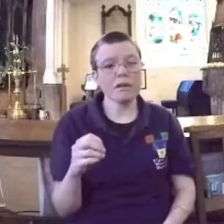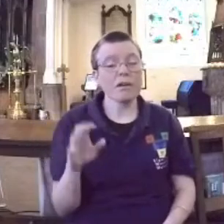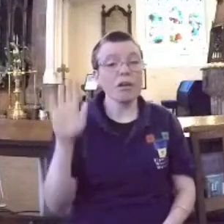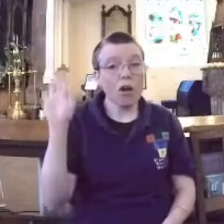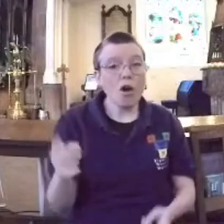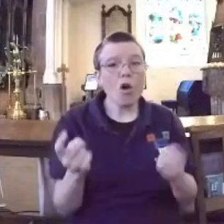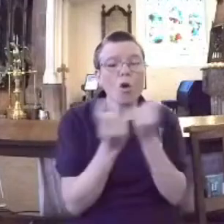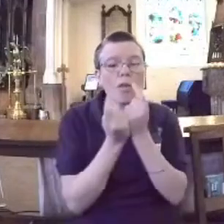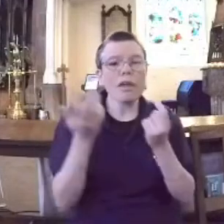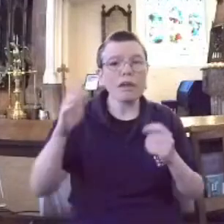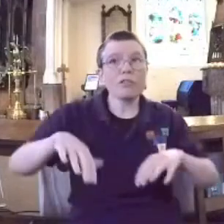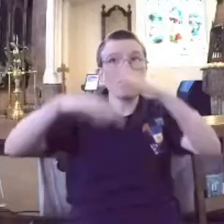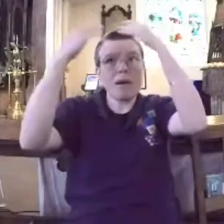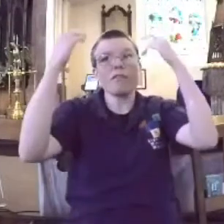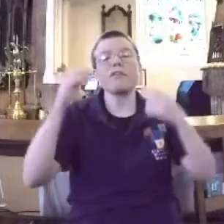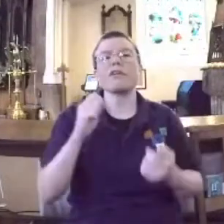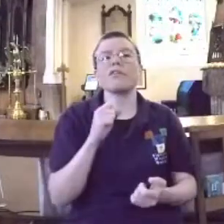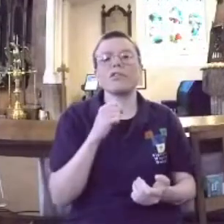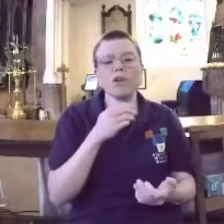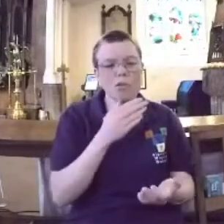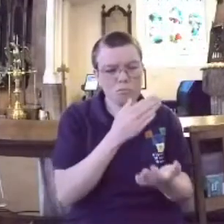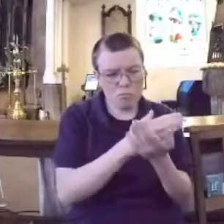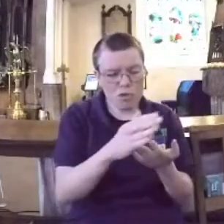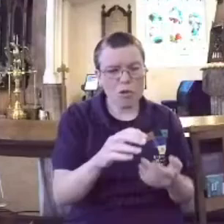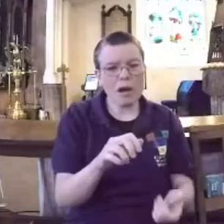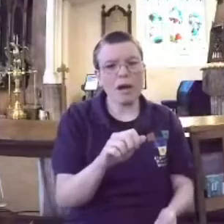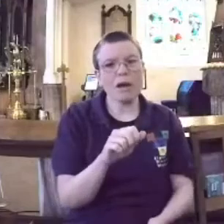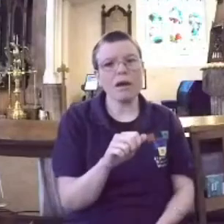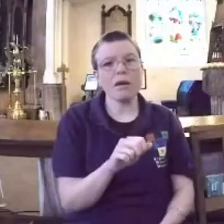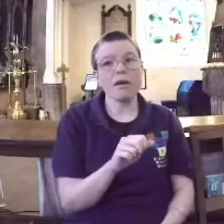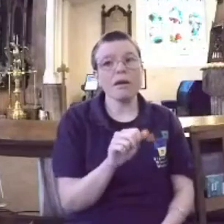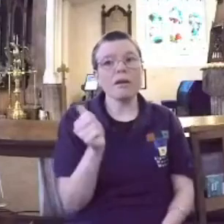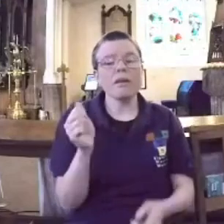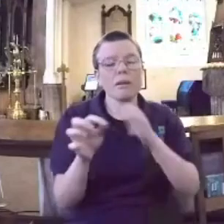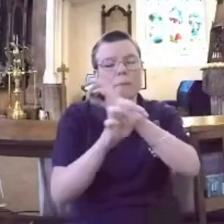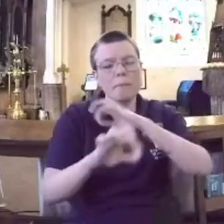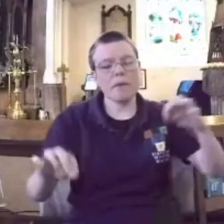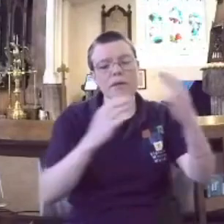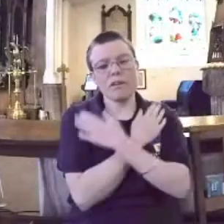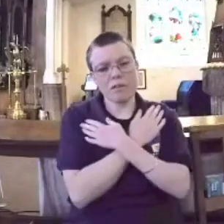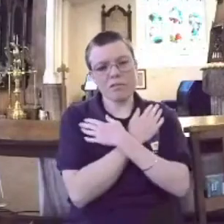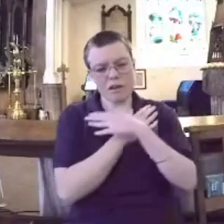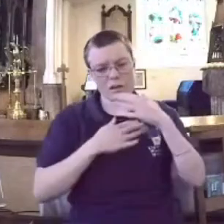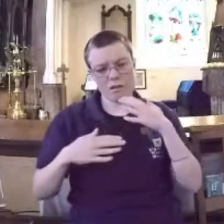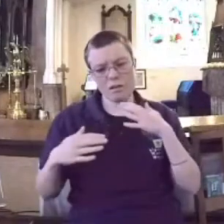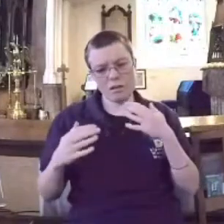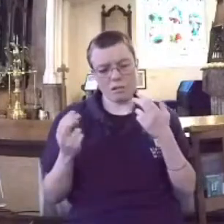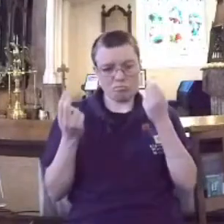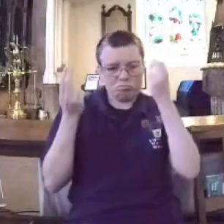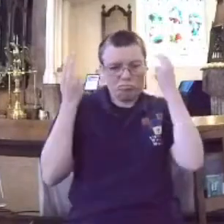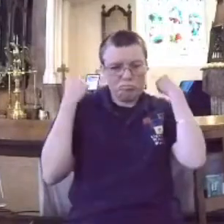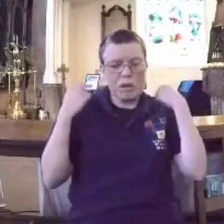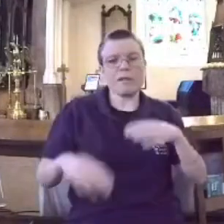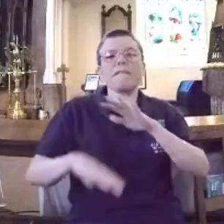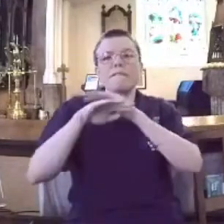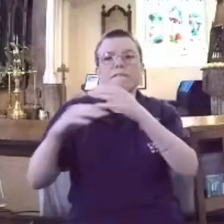pure, then peace-loving, considerate, submissive, full of mercy and good fruit,